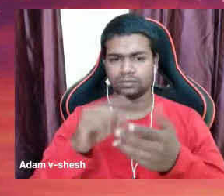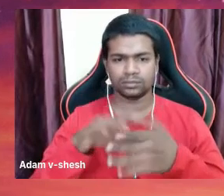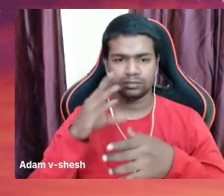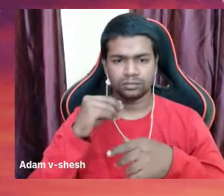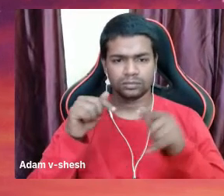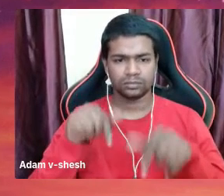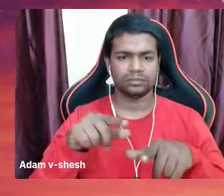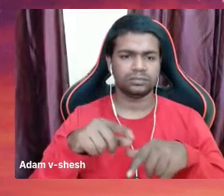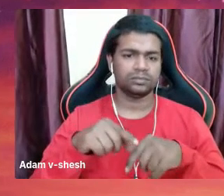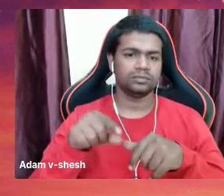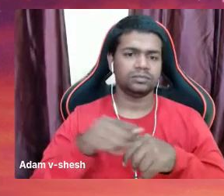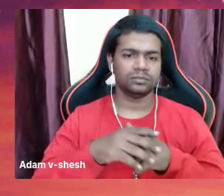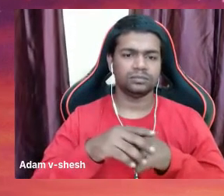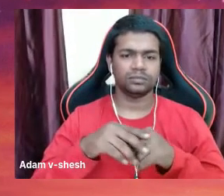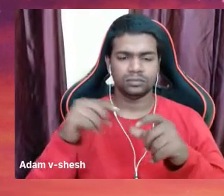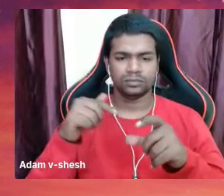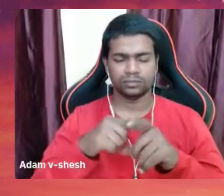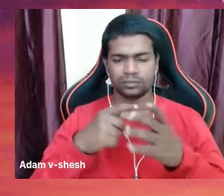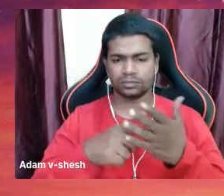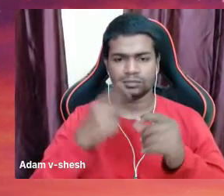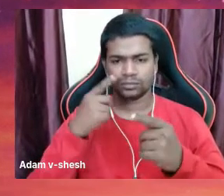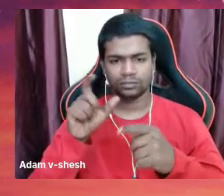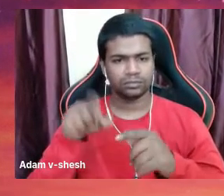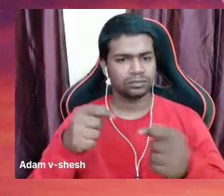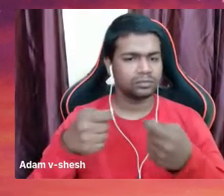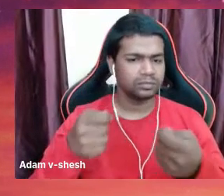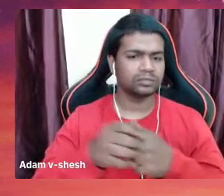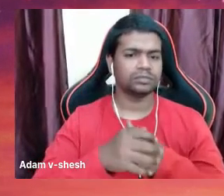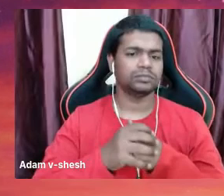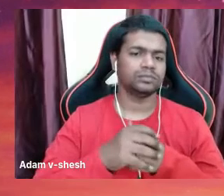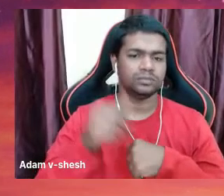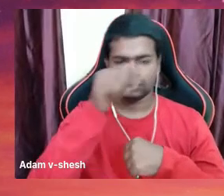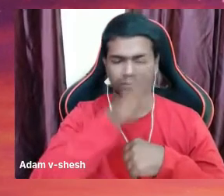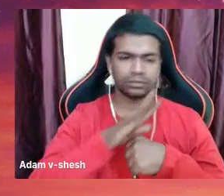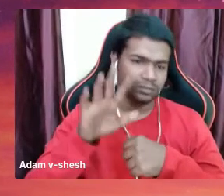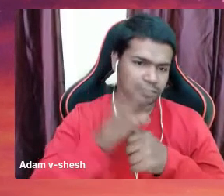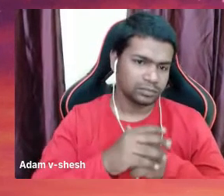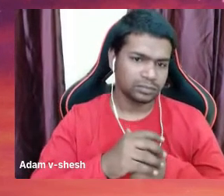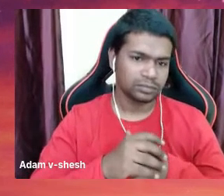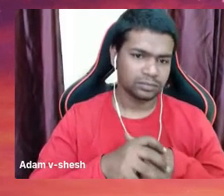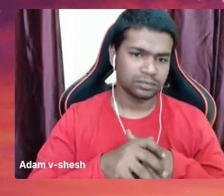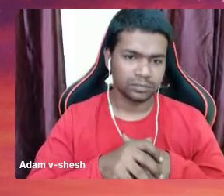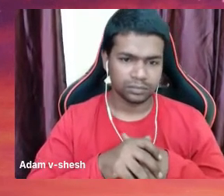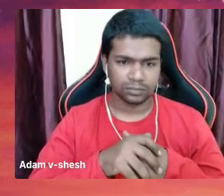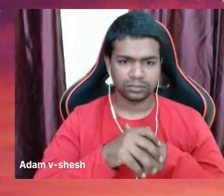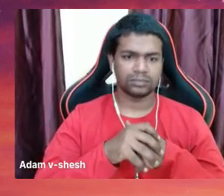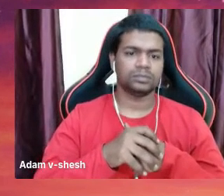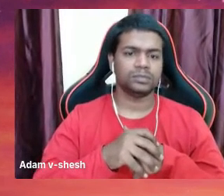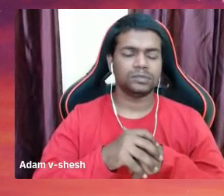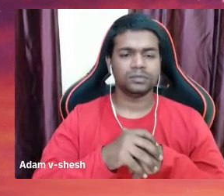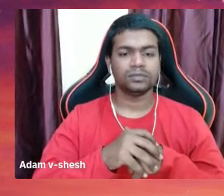most conducive era for entrepreneurship in India than we've ever before.